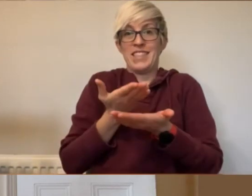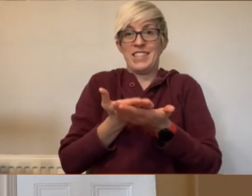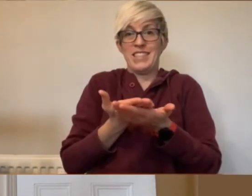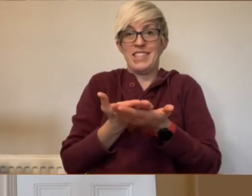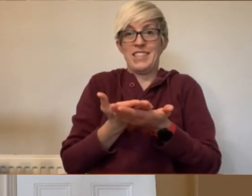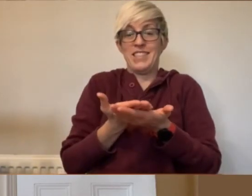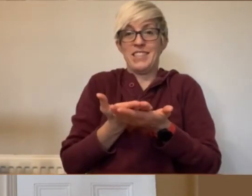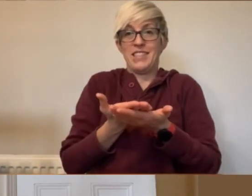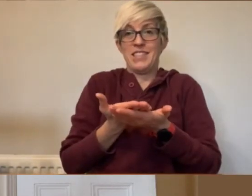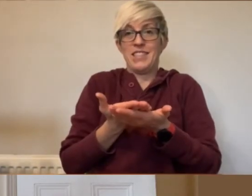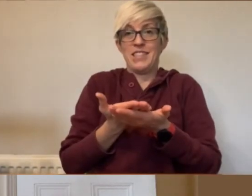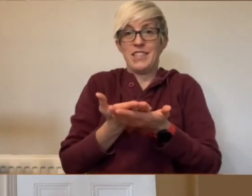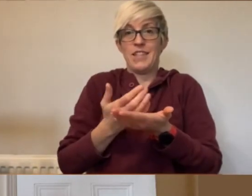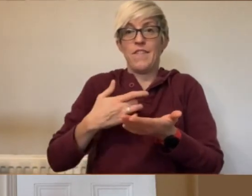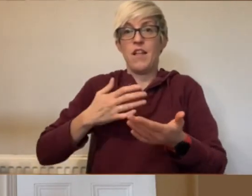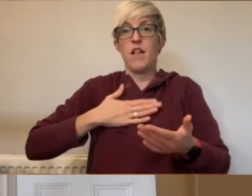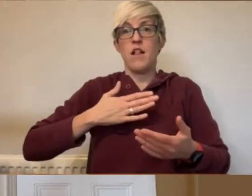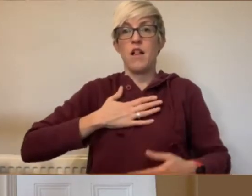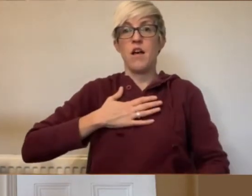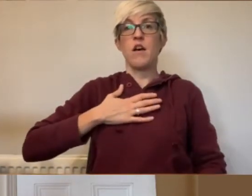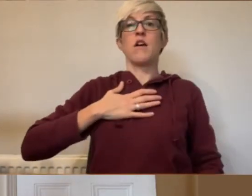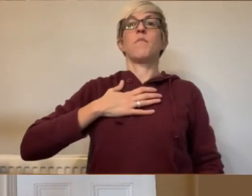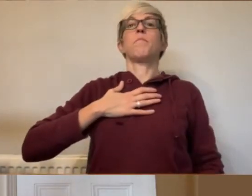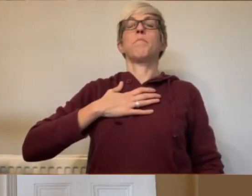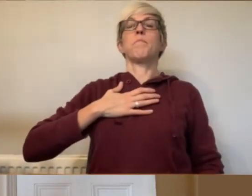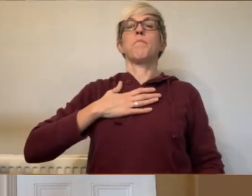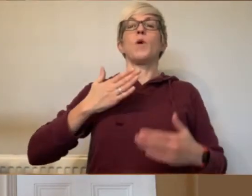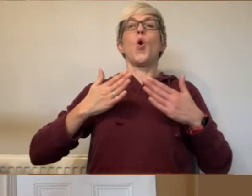down. And the chest slightly lifted.